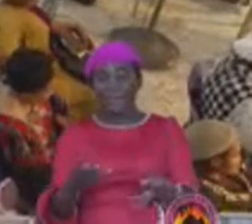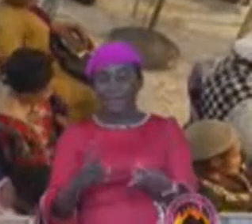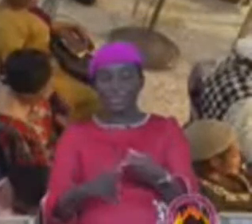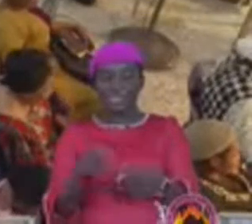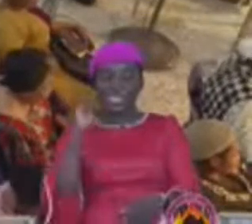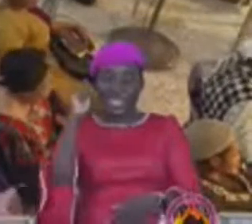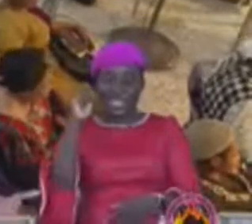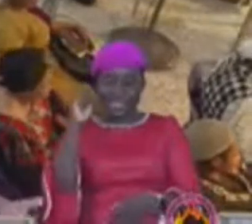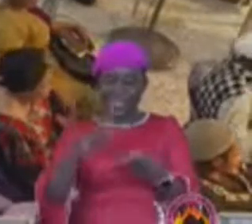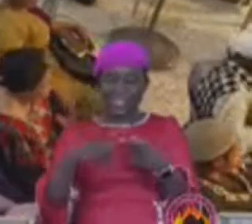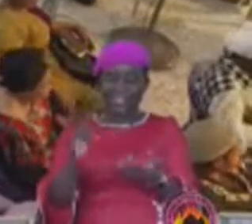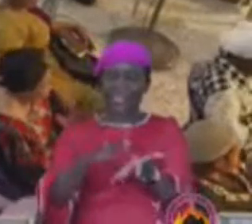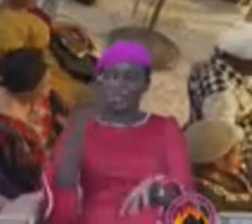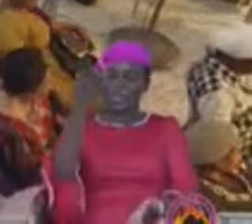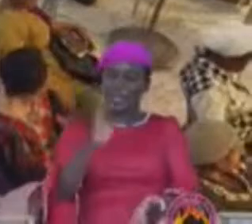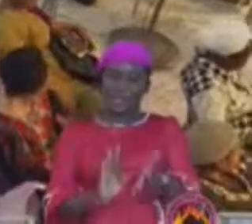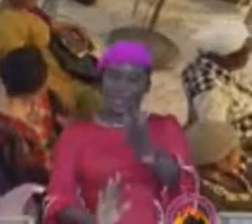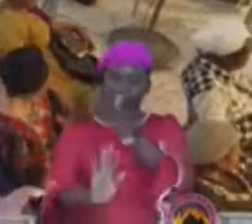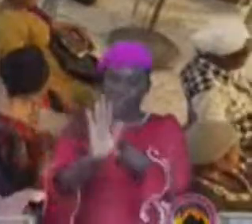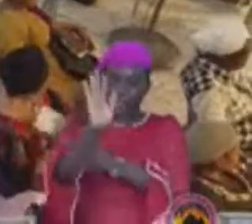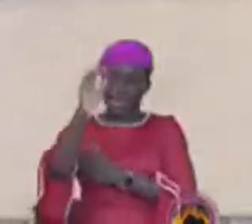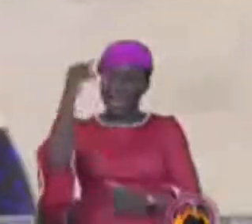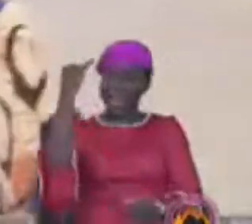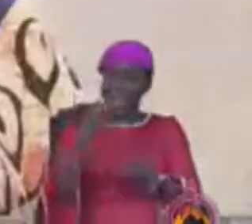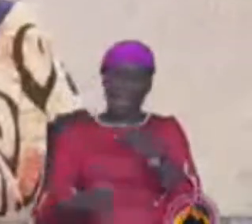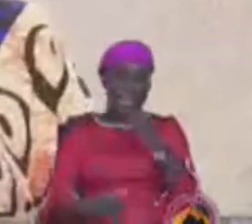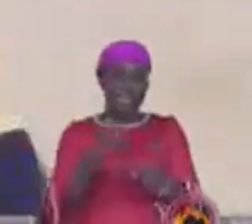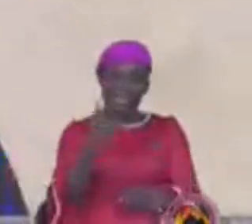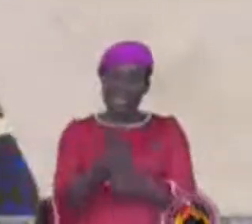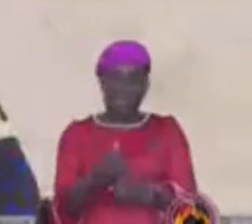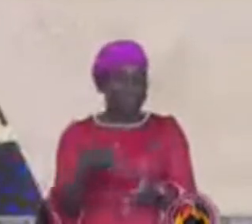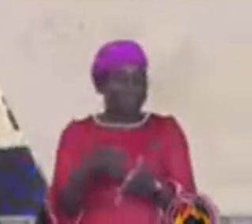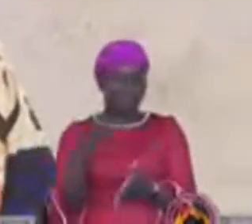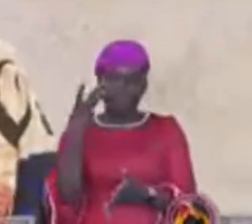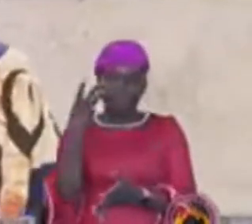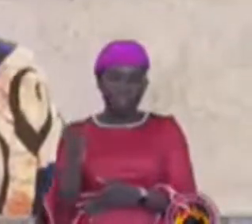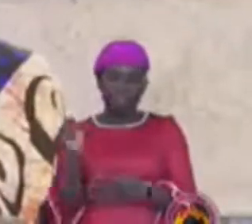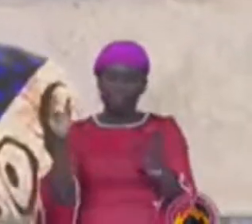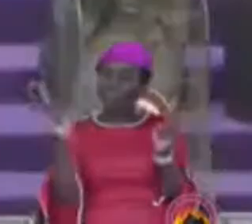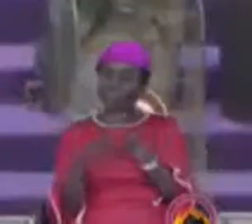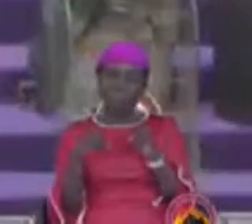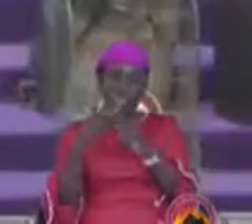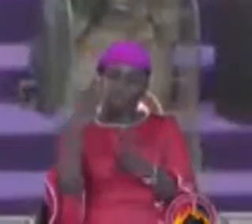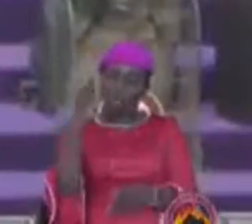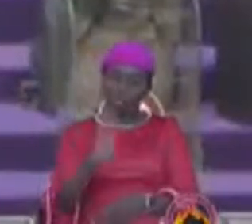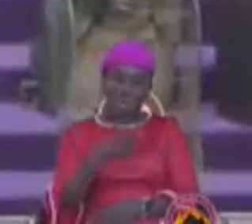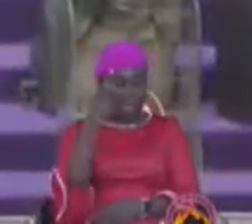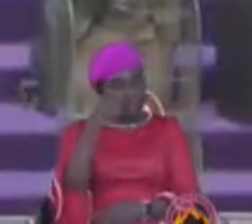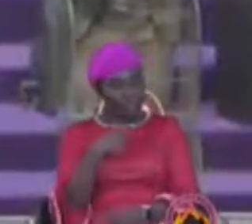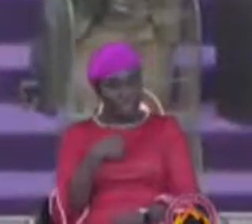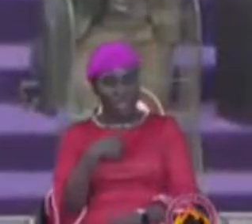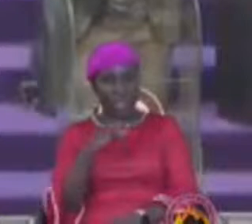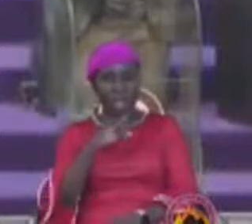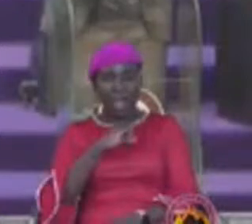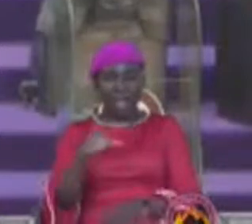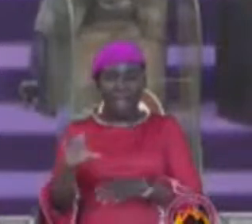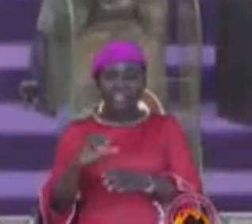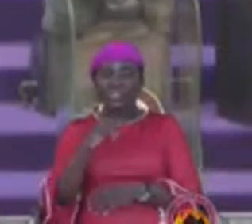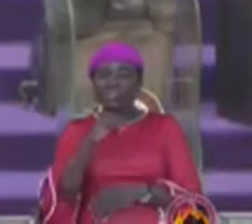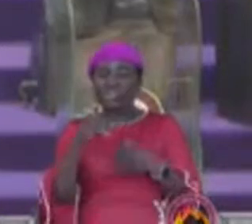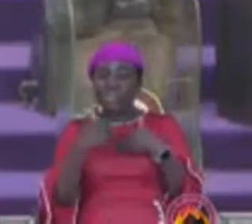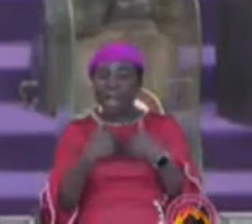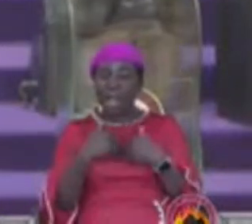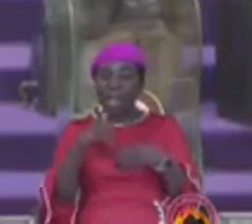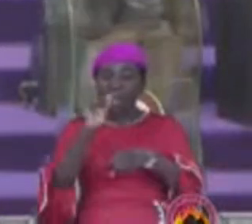glory of God. Last year was very terrible in my life. I lost my job. For 8 months, I don't have a